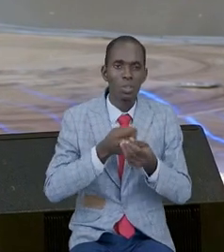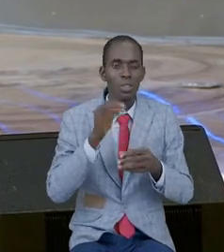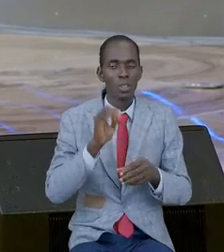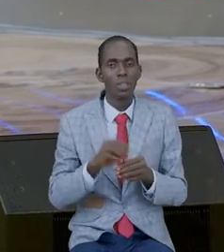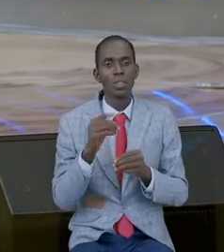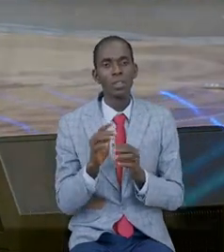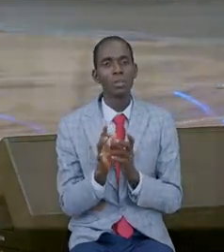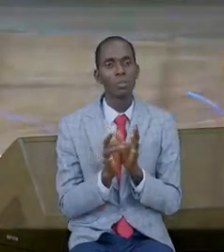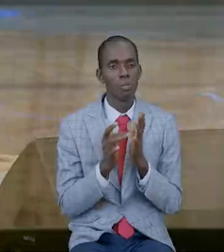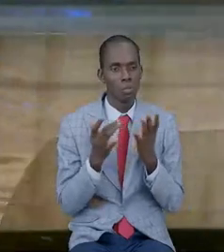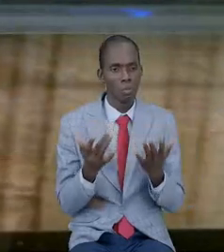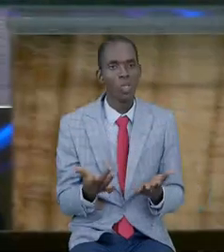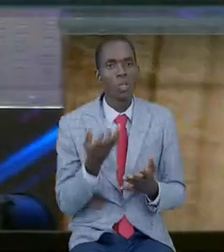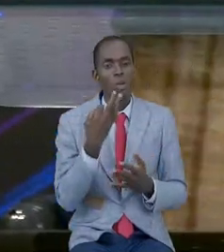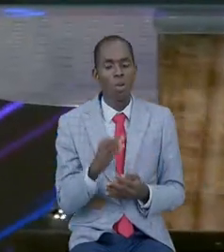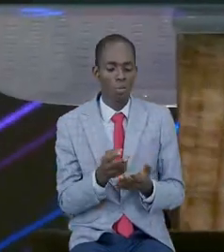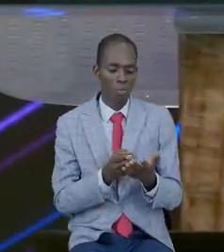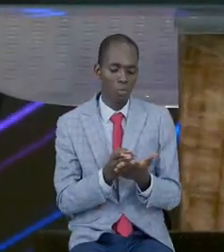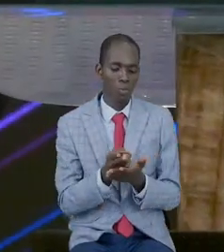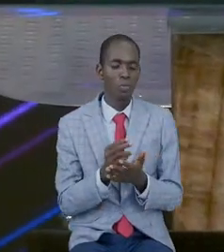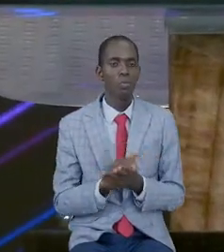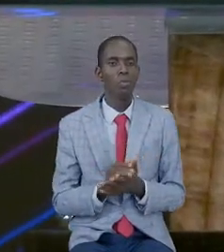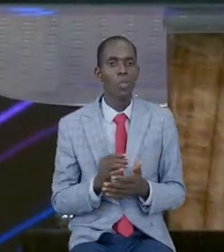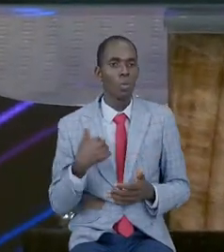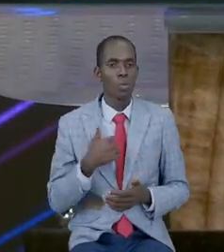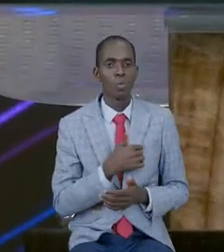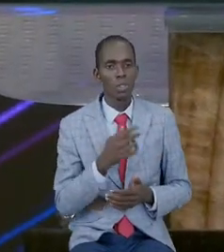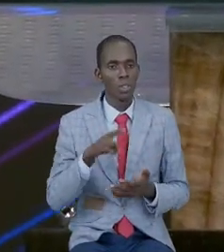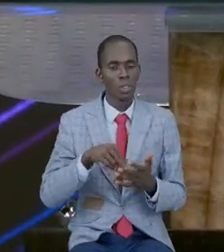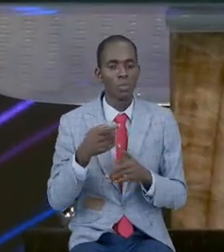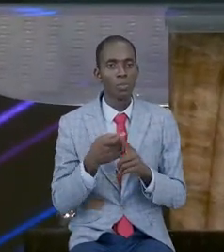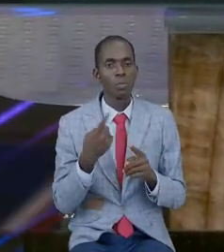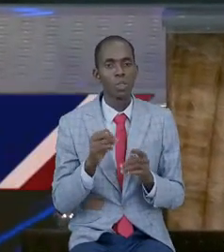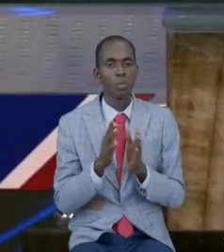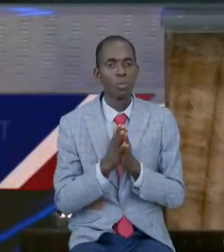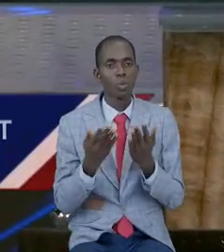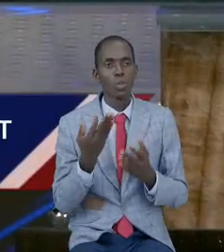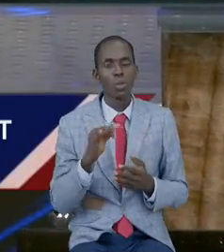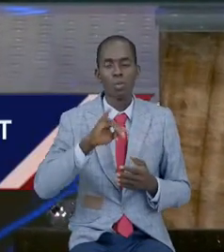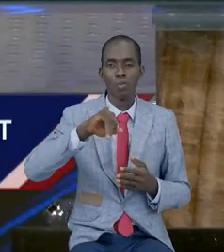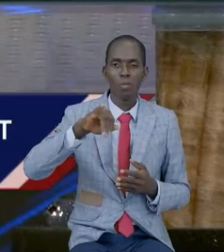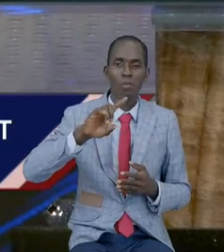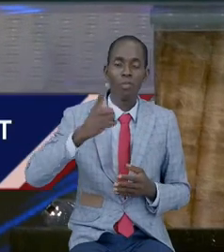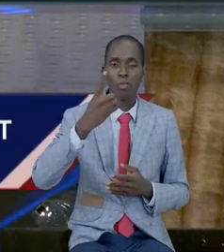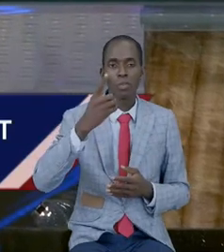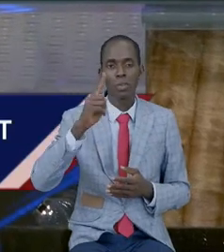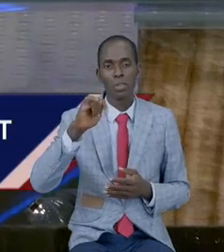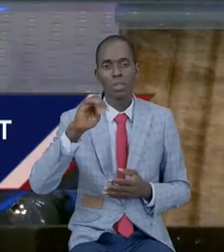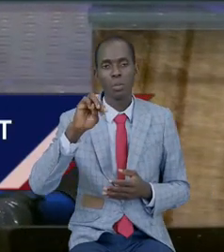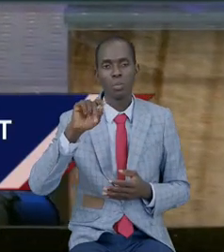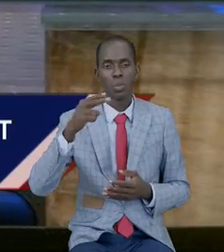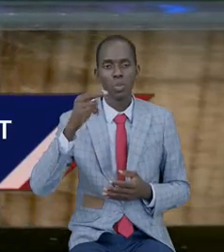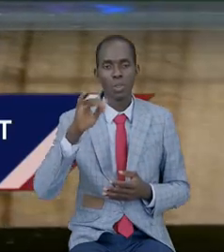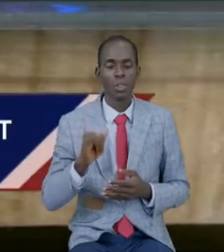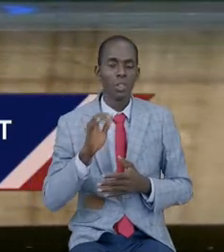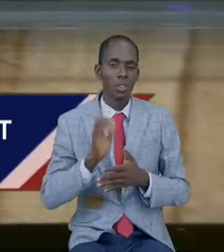scripture of truth when looking at fossility chapter 4 verse 6 it